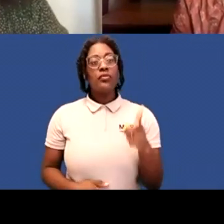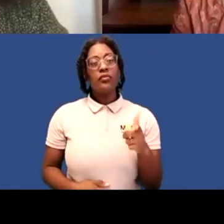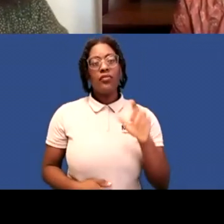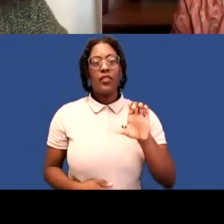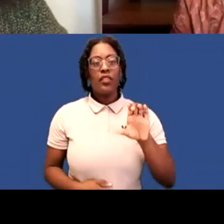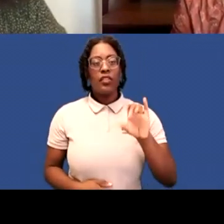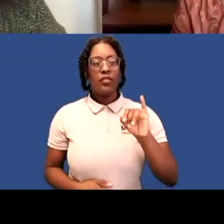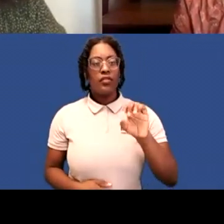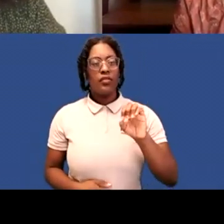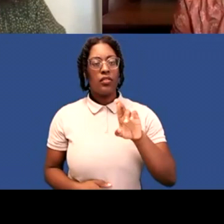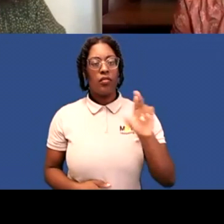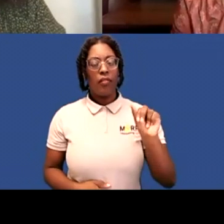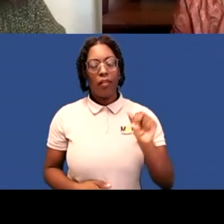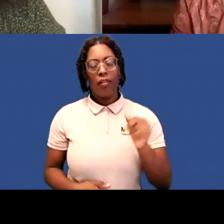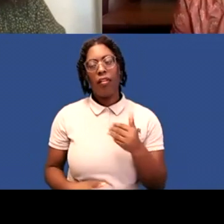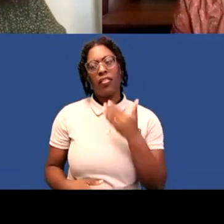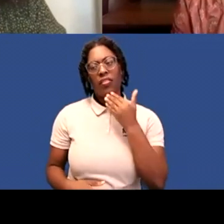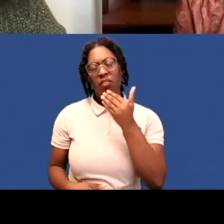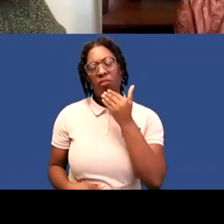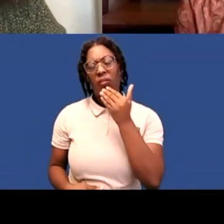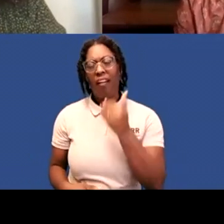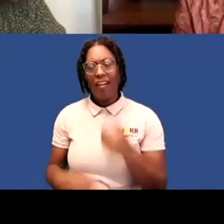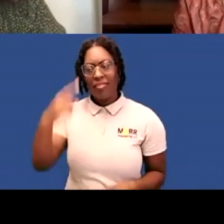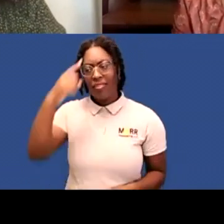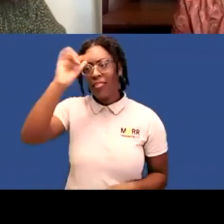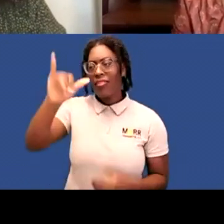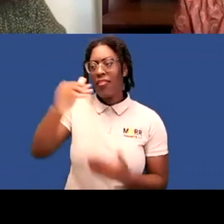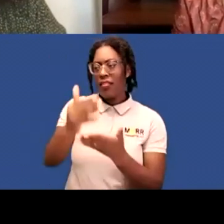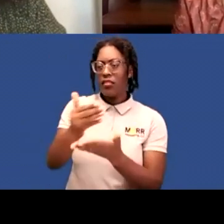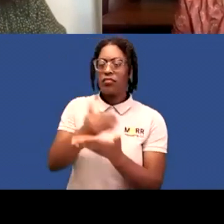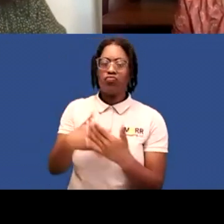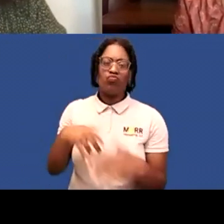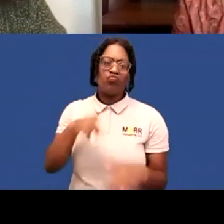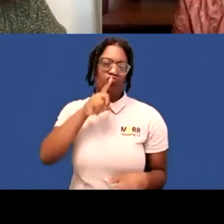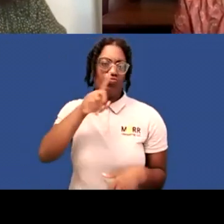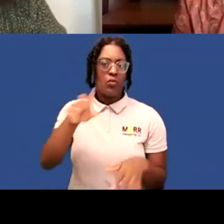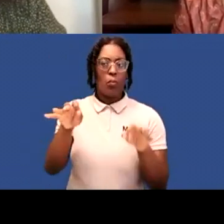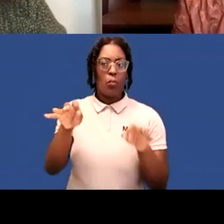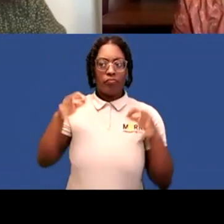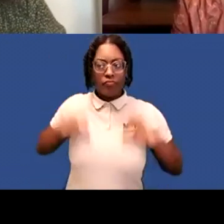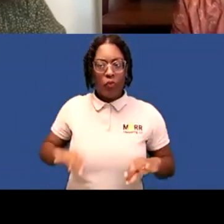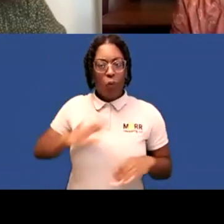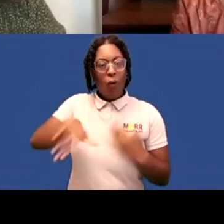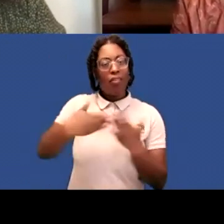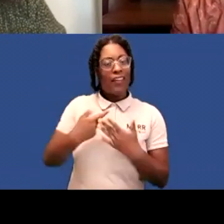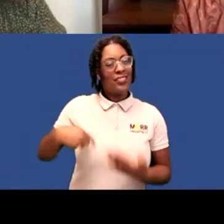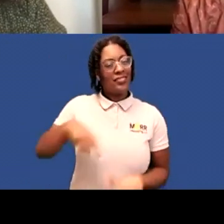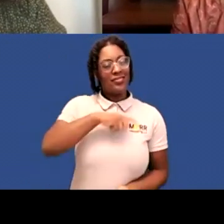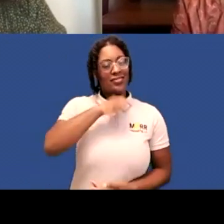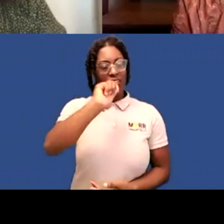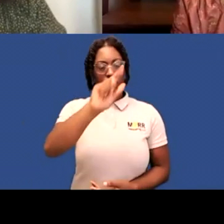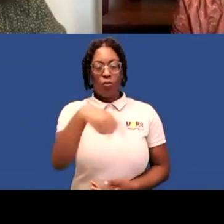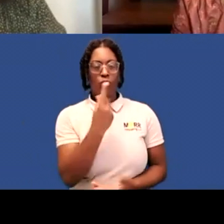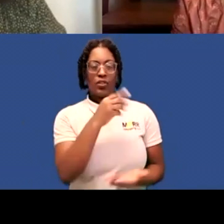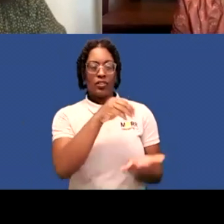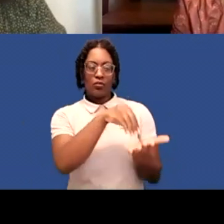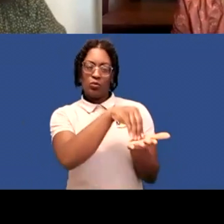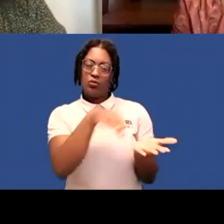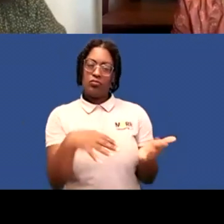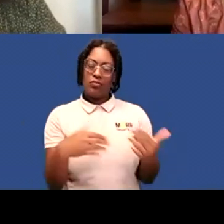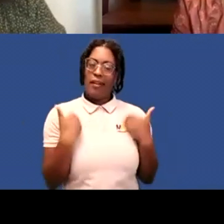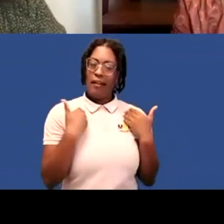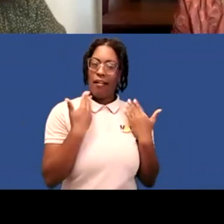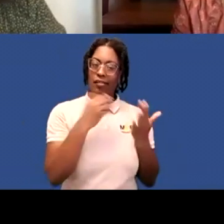beautifully created the space for the young people that you work with to learn, but to also share, and how in